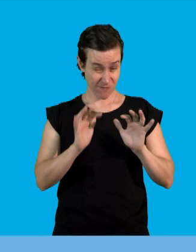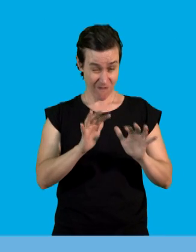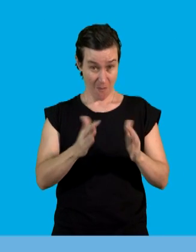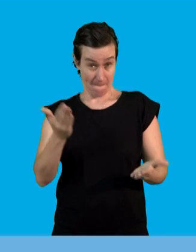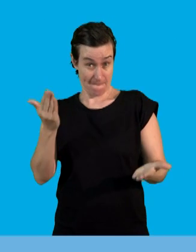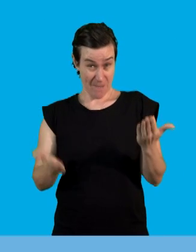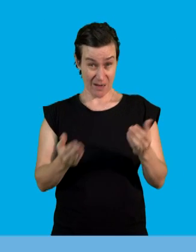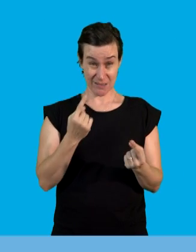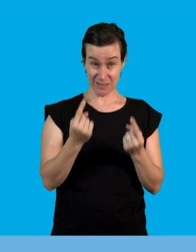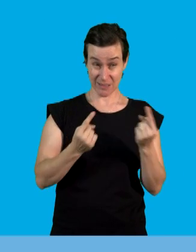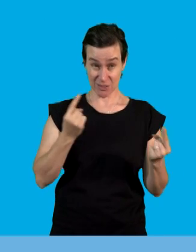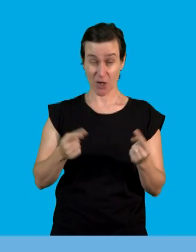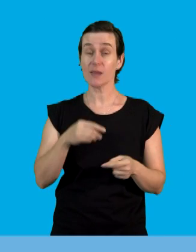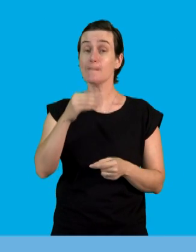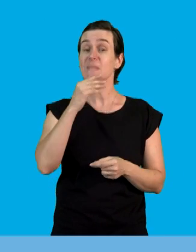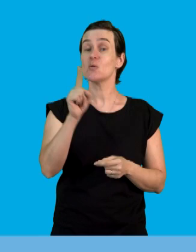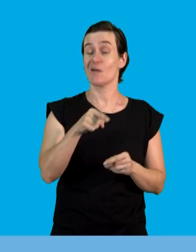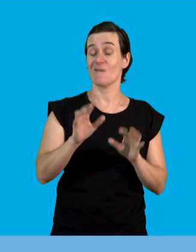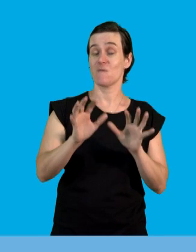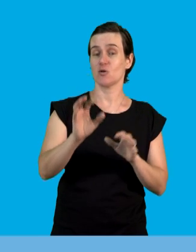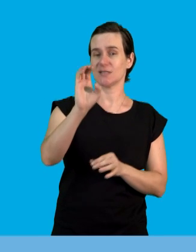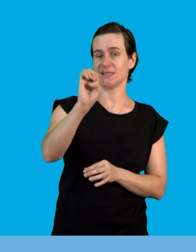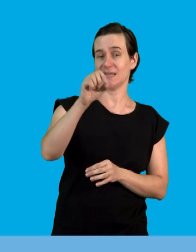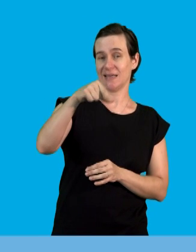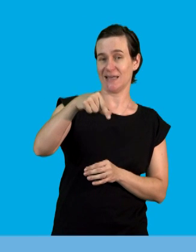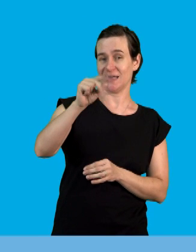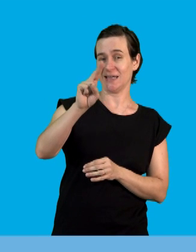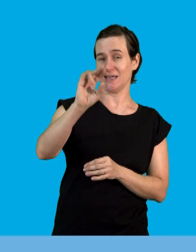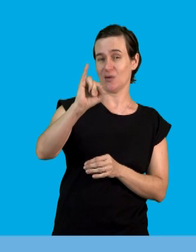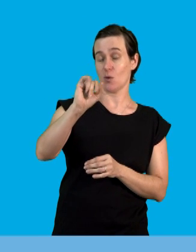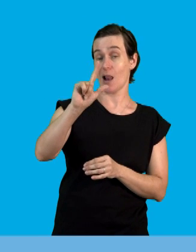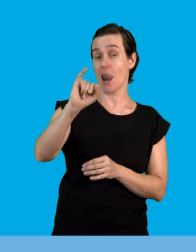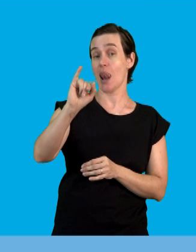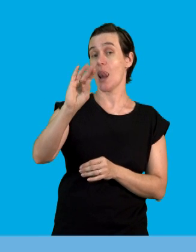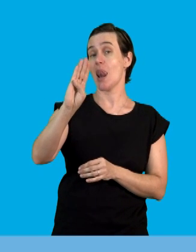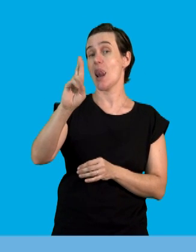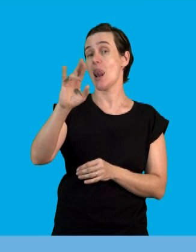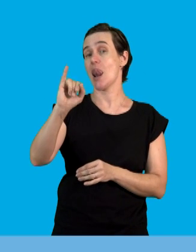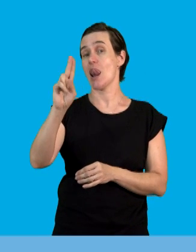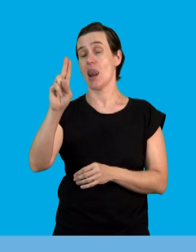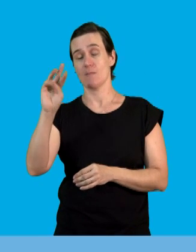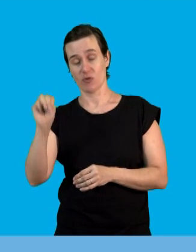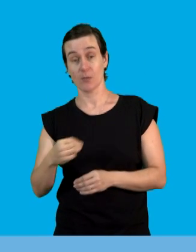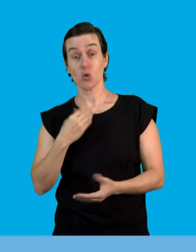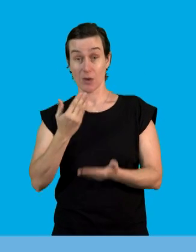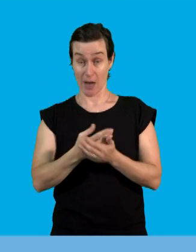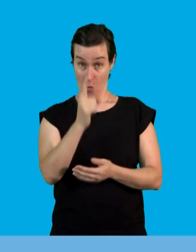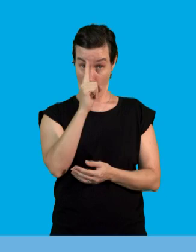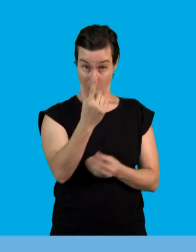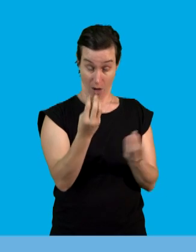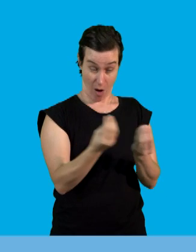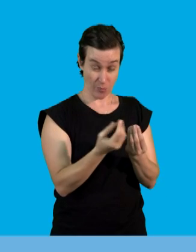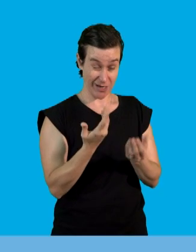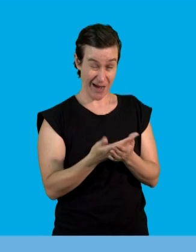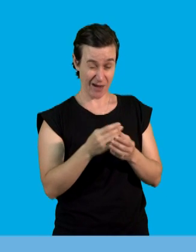then saying that those forces are at equilibrium. So now remember, we can exert multiple